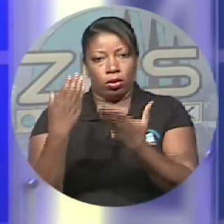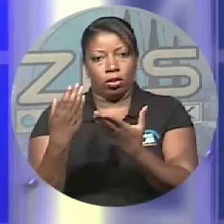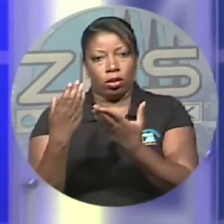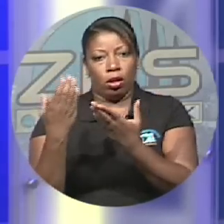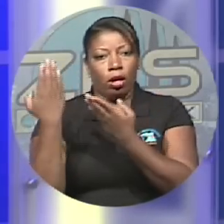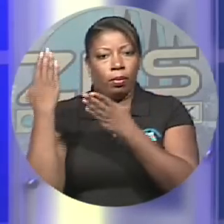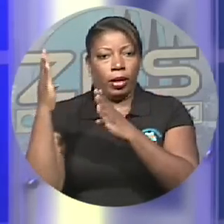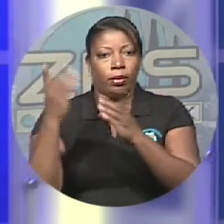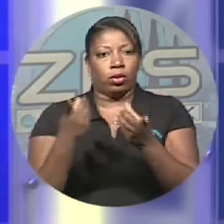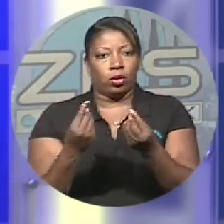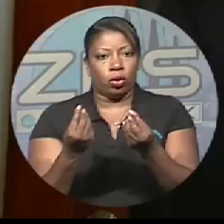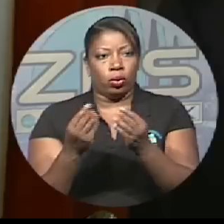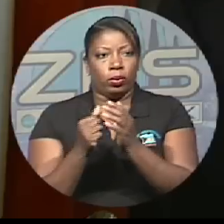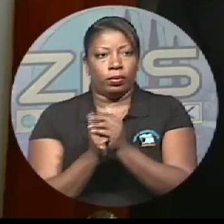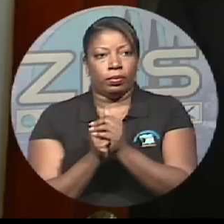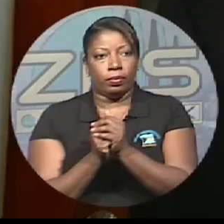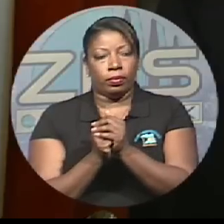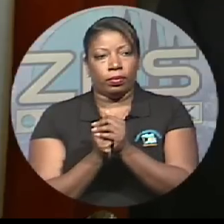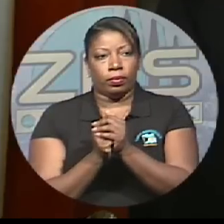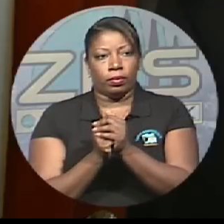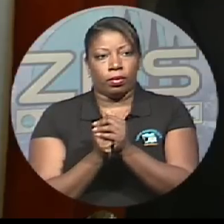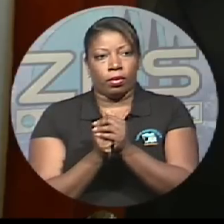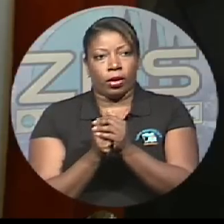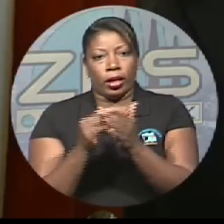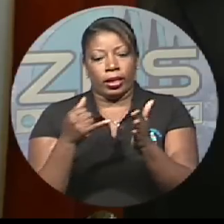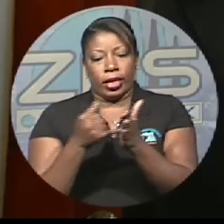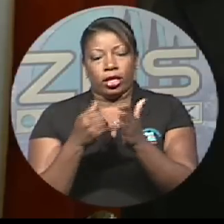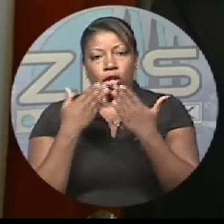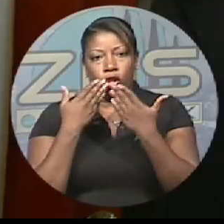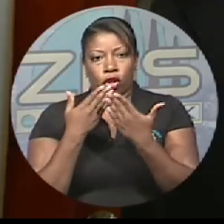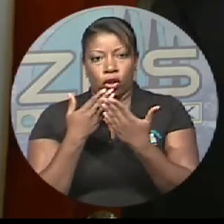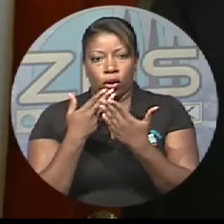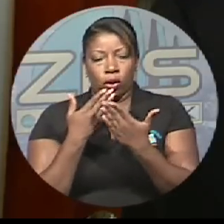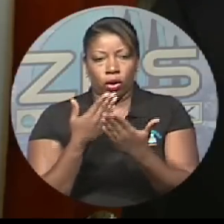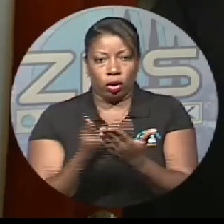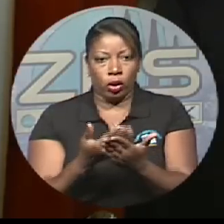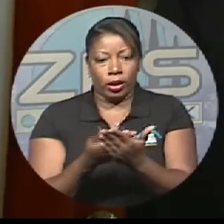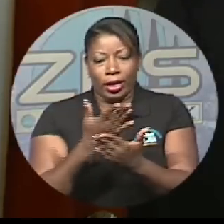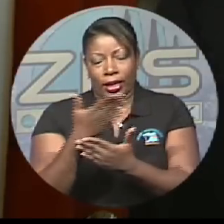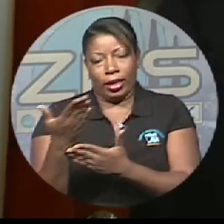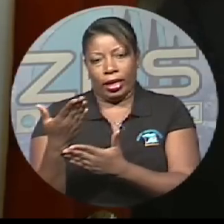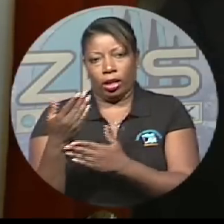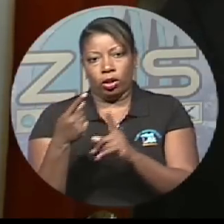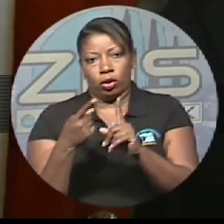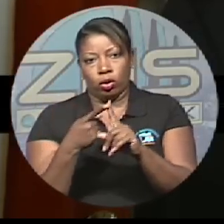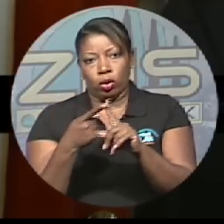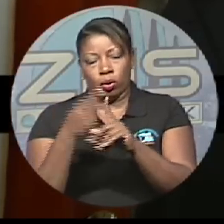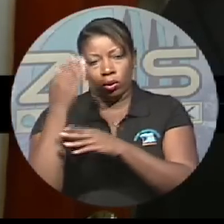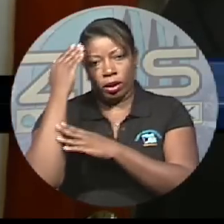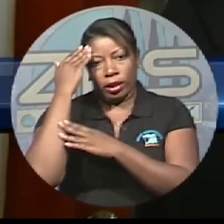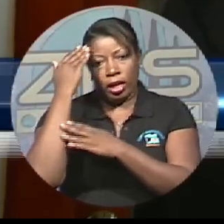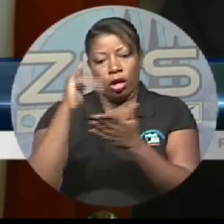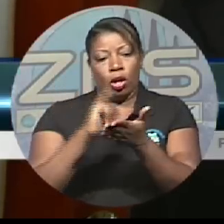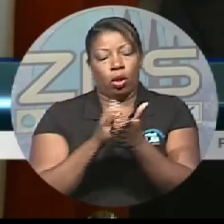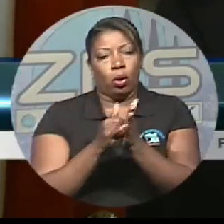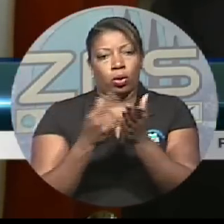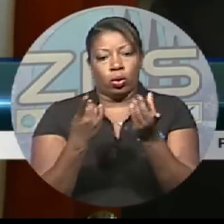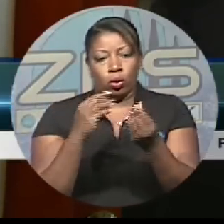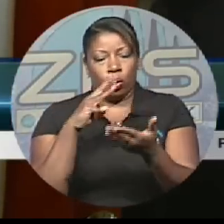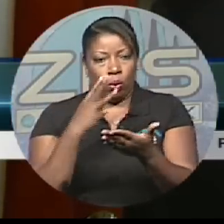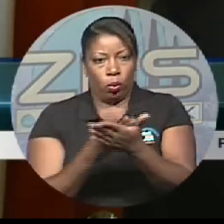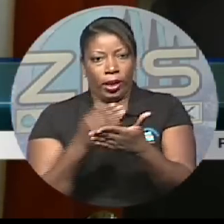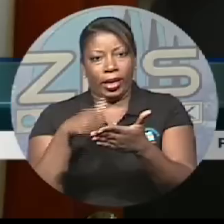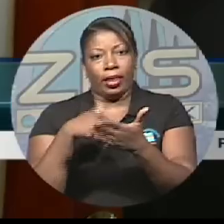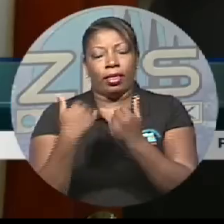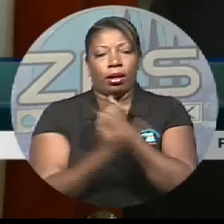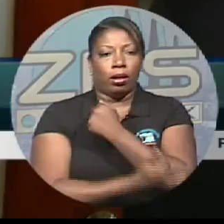Bahamians. I think that it is a good thing to recognize those that done well in the country.